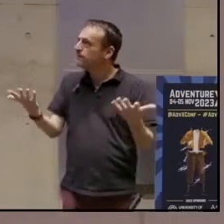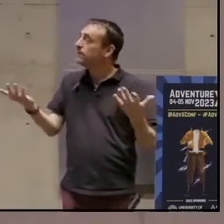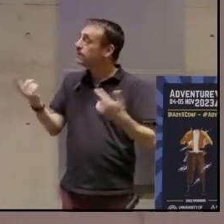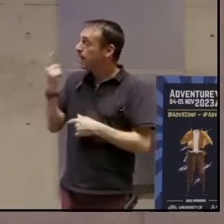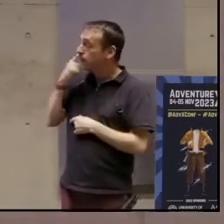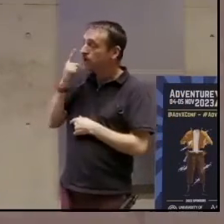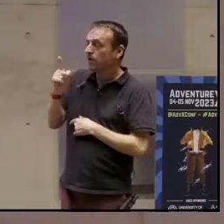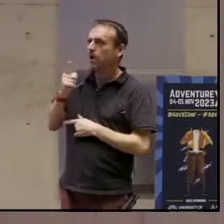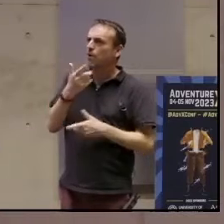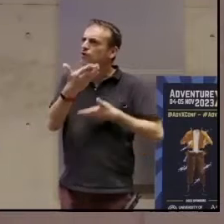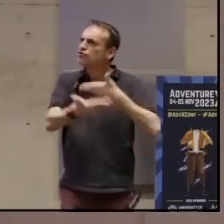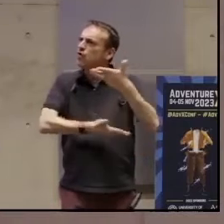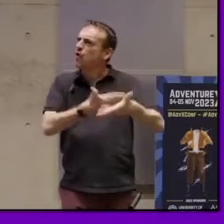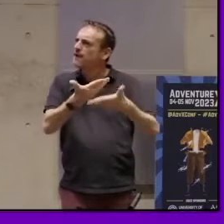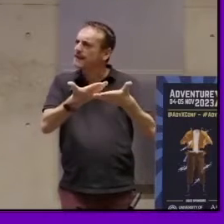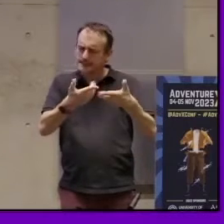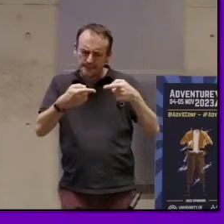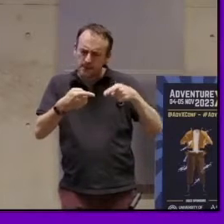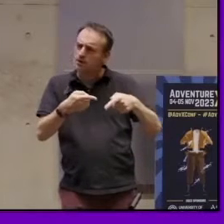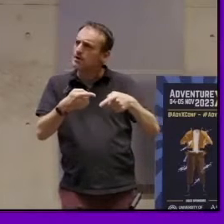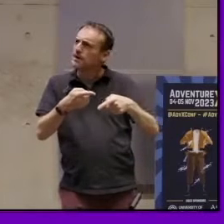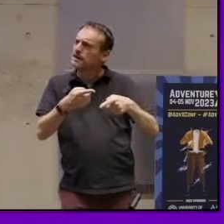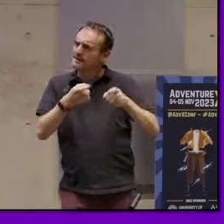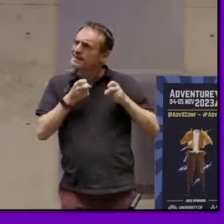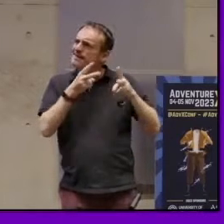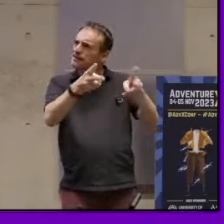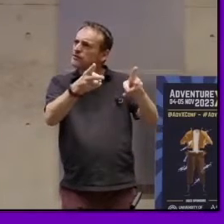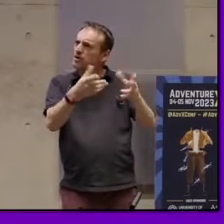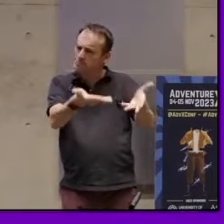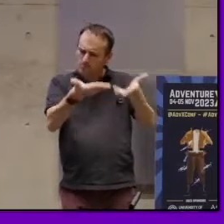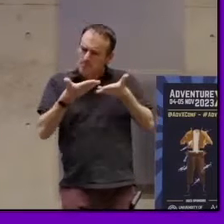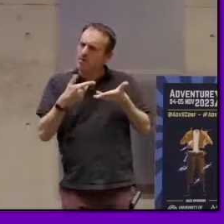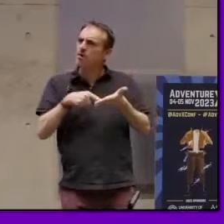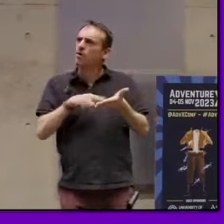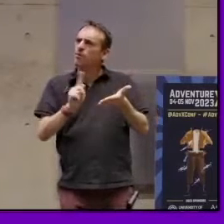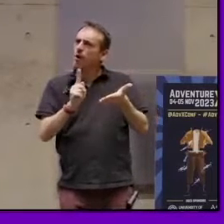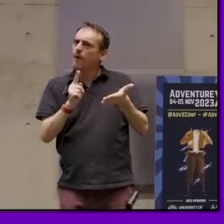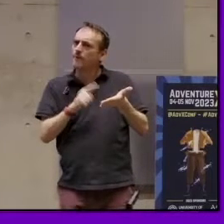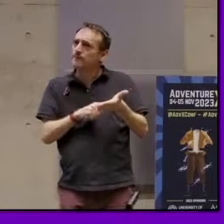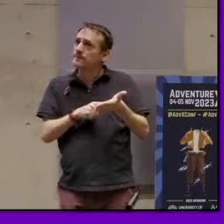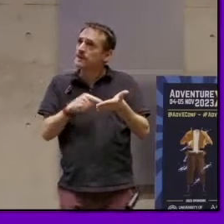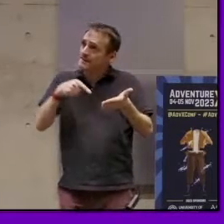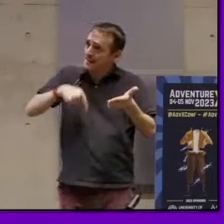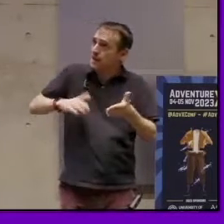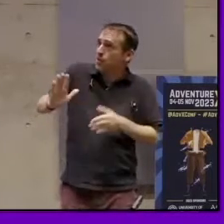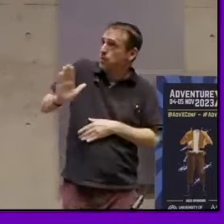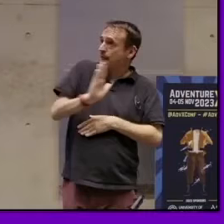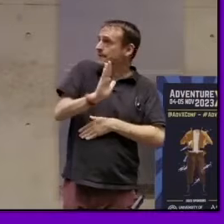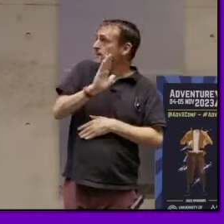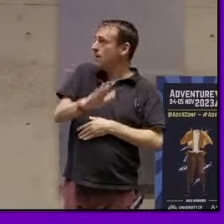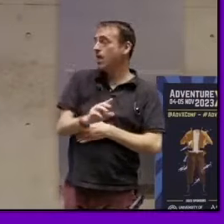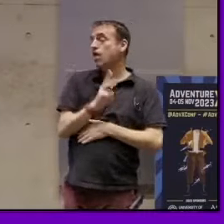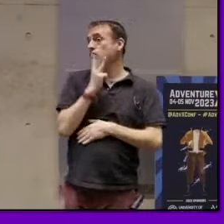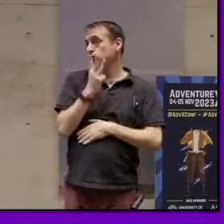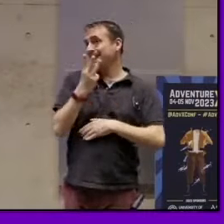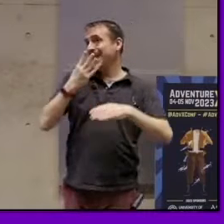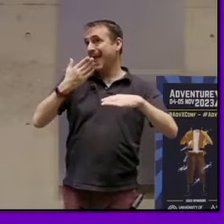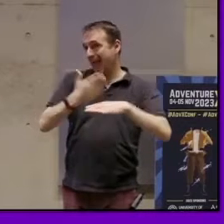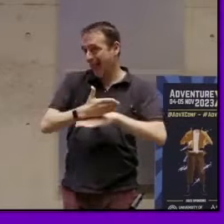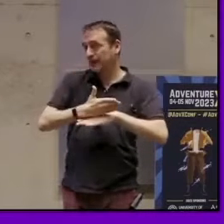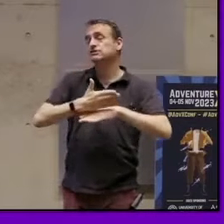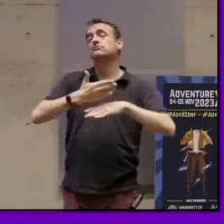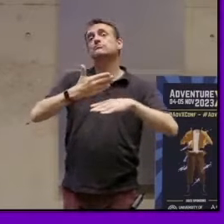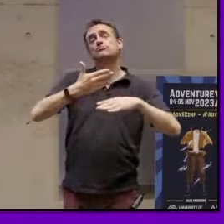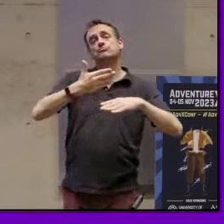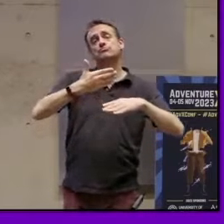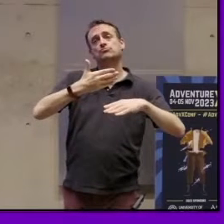of stories this actually gives us and what we get here in the West from a 3-act structure. If you want to throw on the hero's journey, go